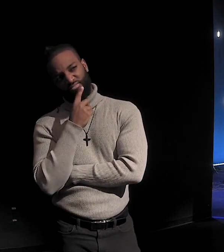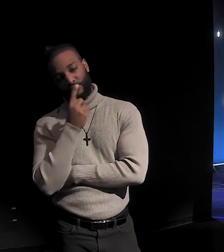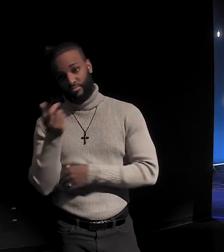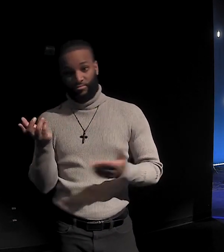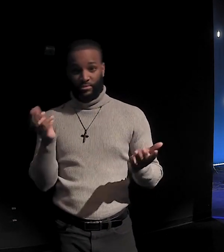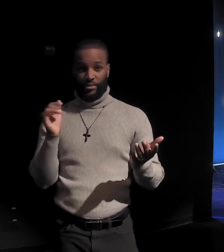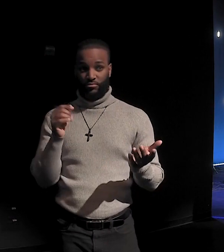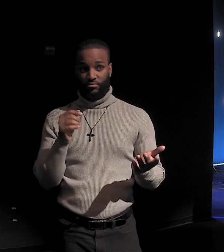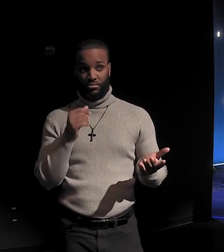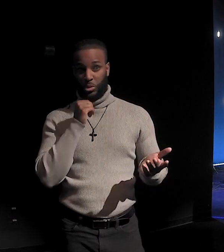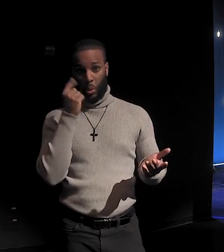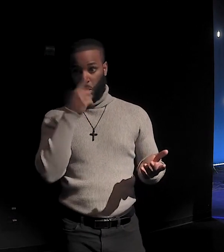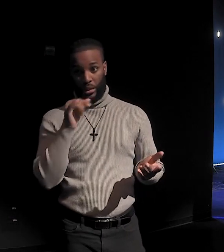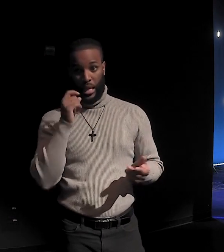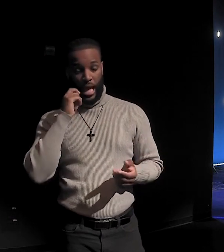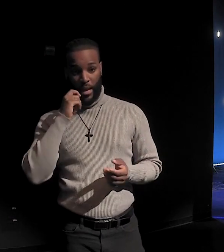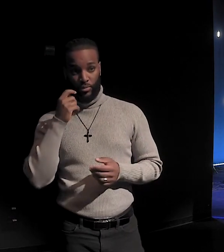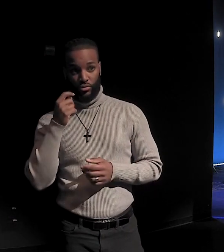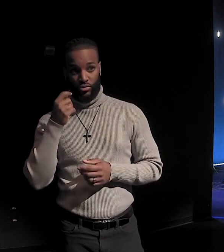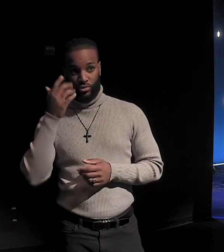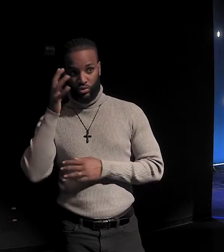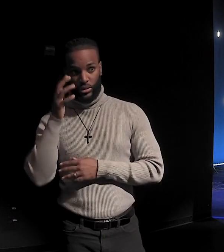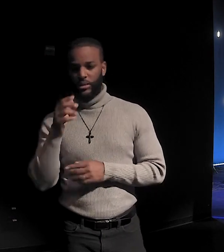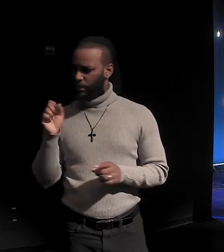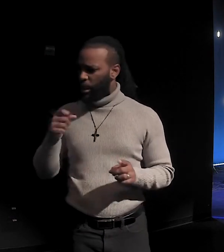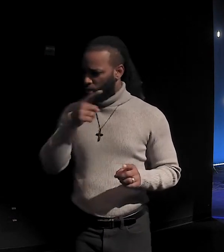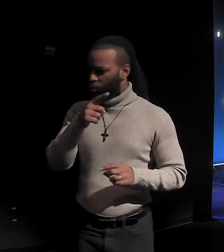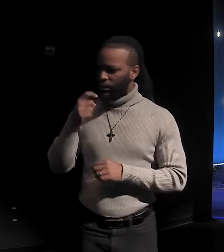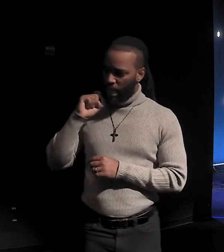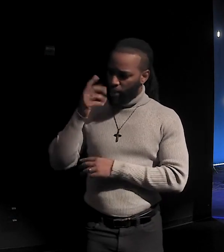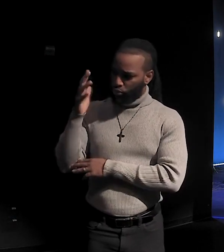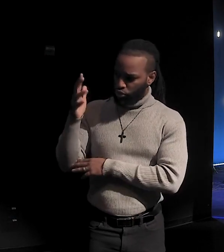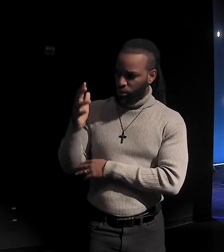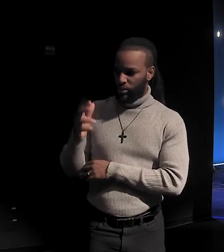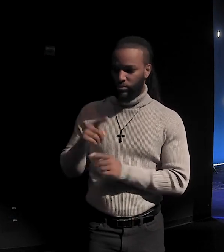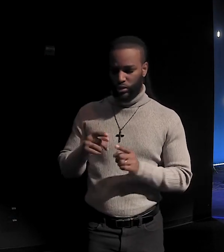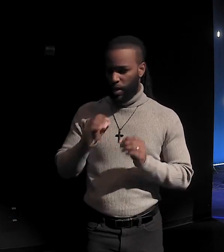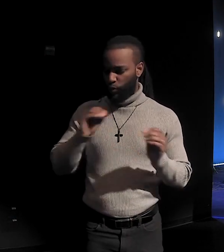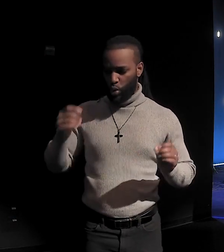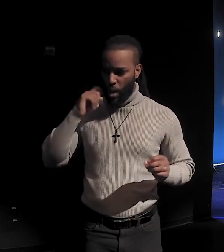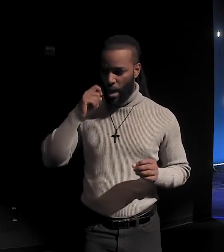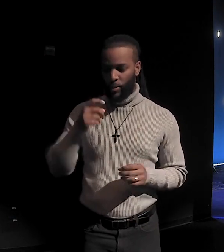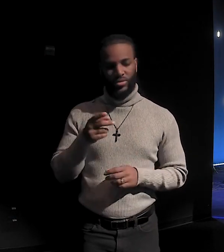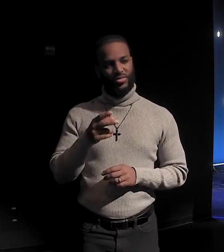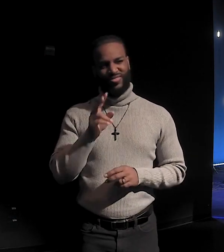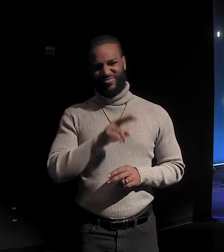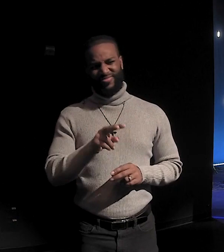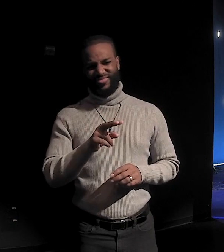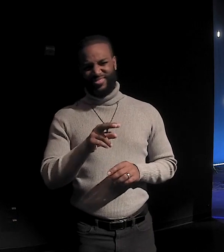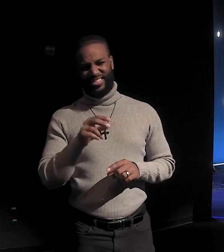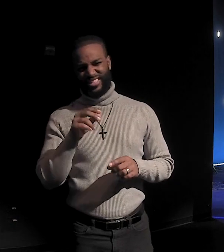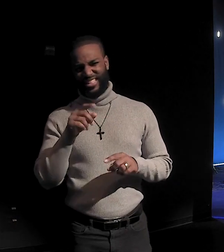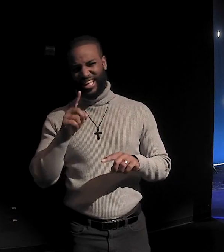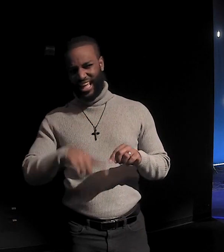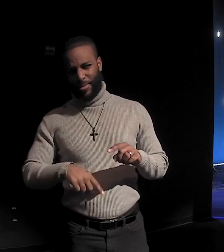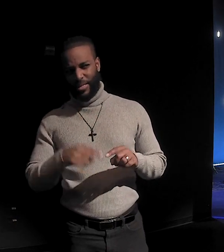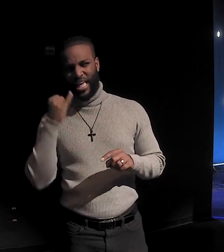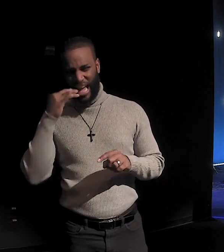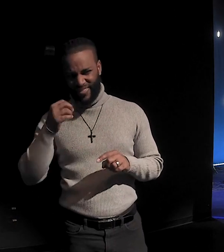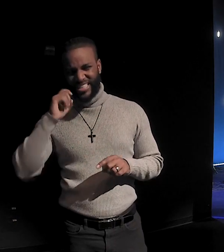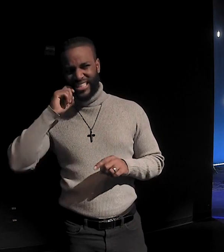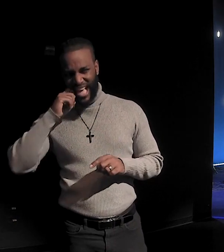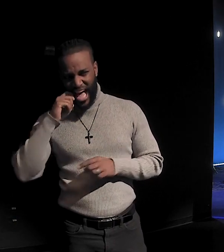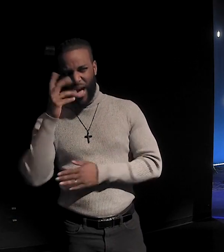It's like, it's not an apple tree. Yeah, but it's an apple tree, but there are no apples, never. So it must not be an apple tree, or if it is an apple tree,